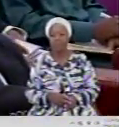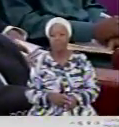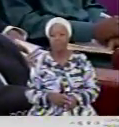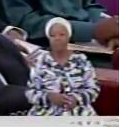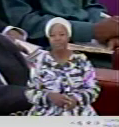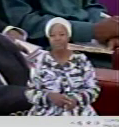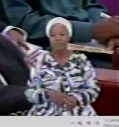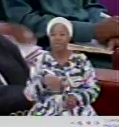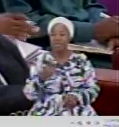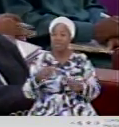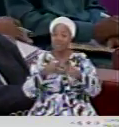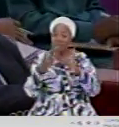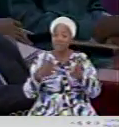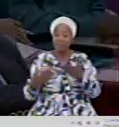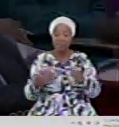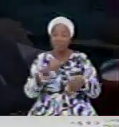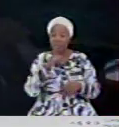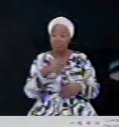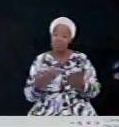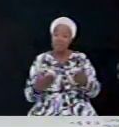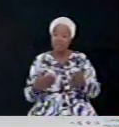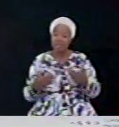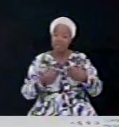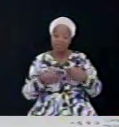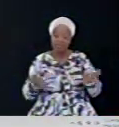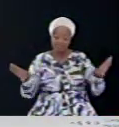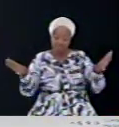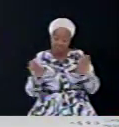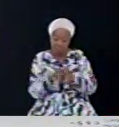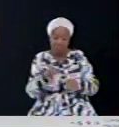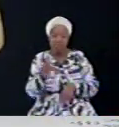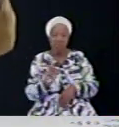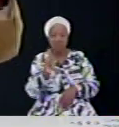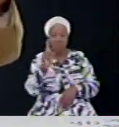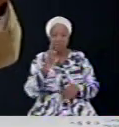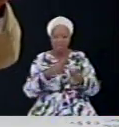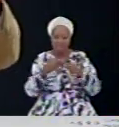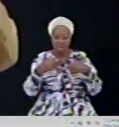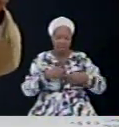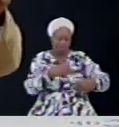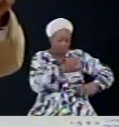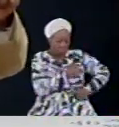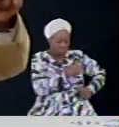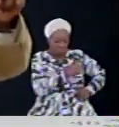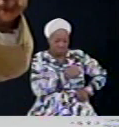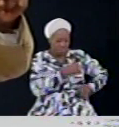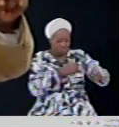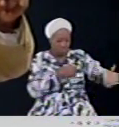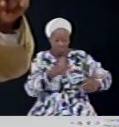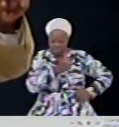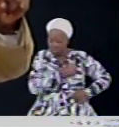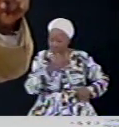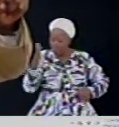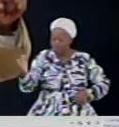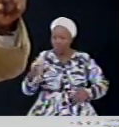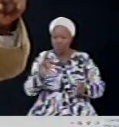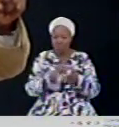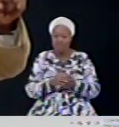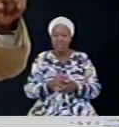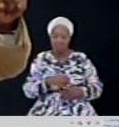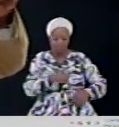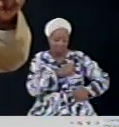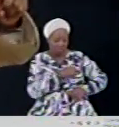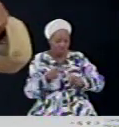The enemy might have locked you up. And then they have guards that intimidate with everything they